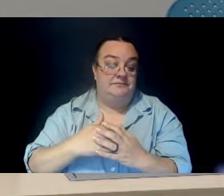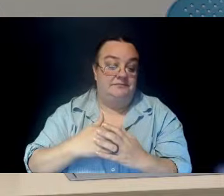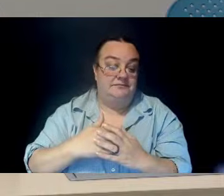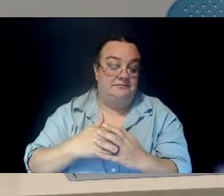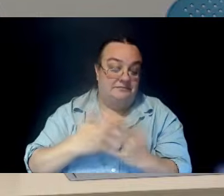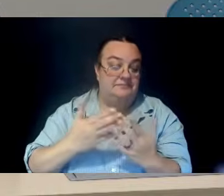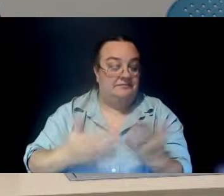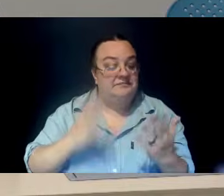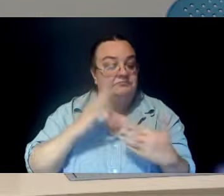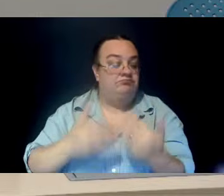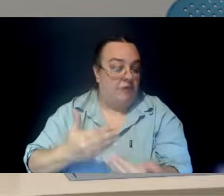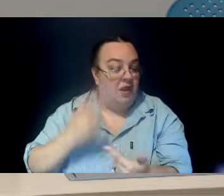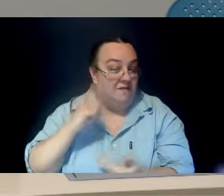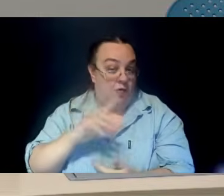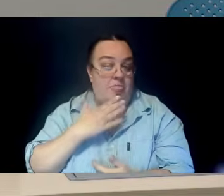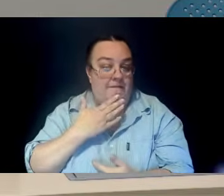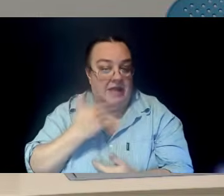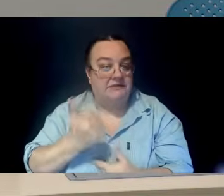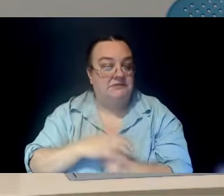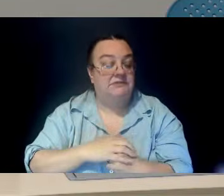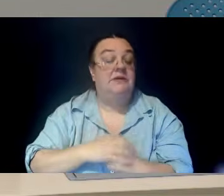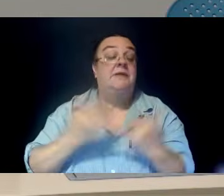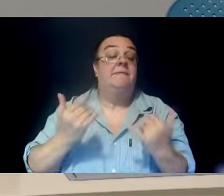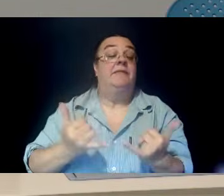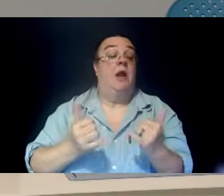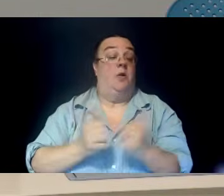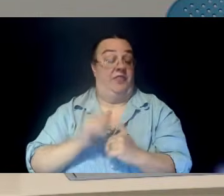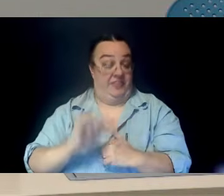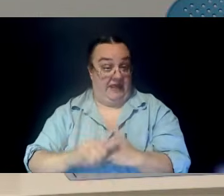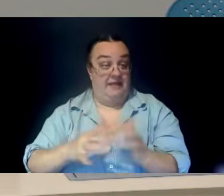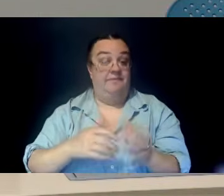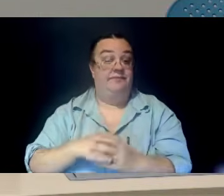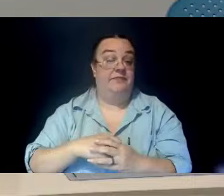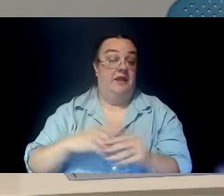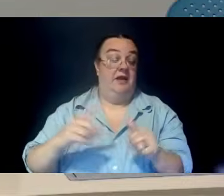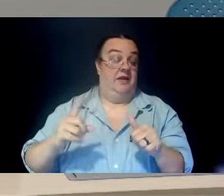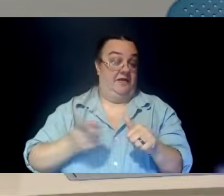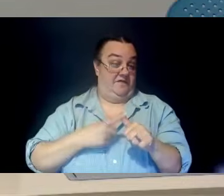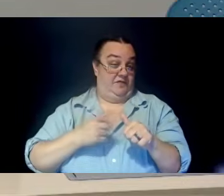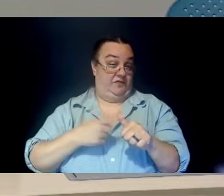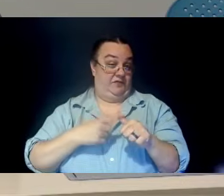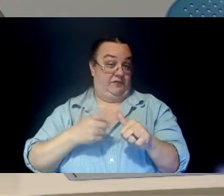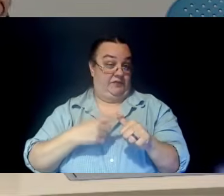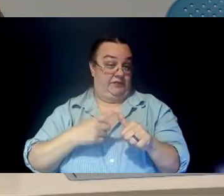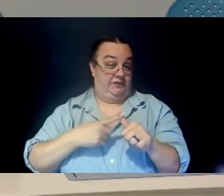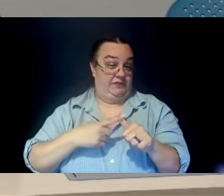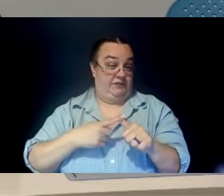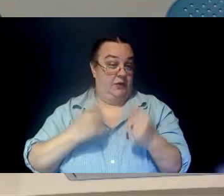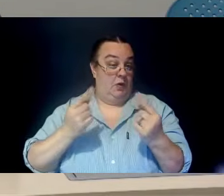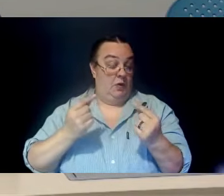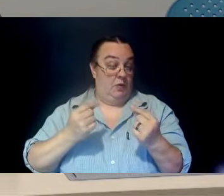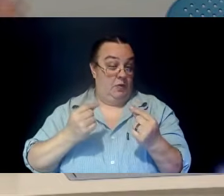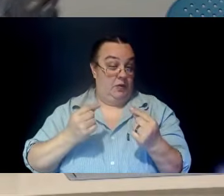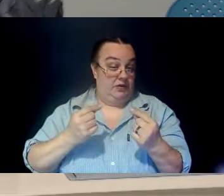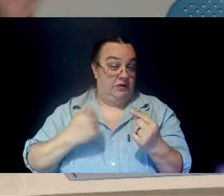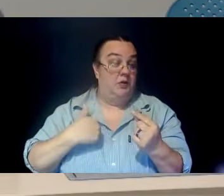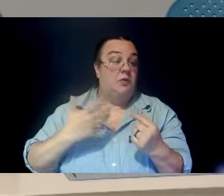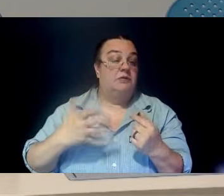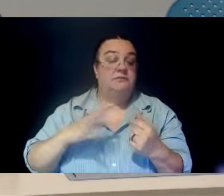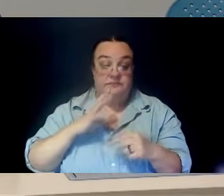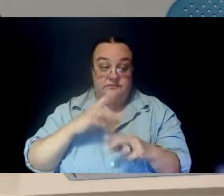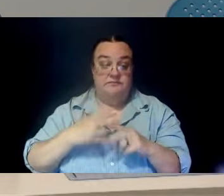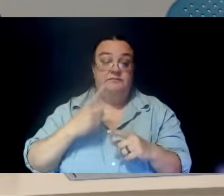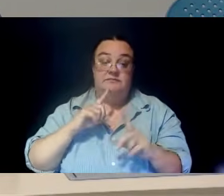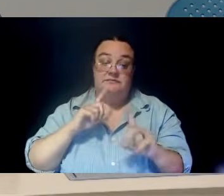best. So with that being said, the first one I wanted to do is to answer your